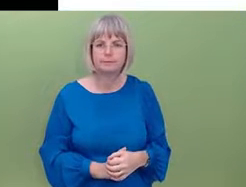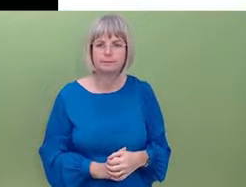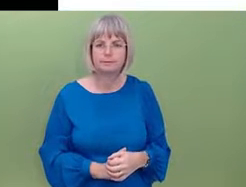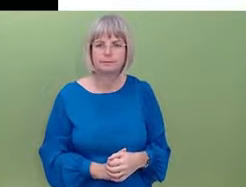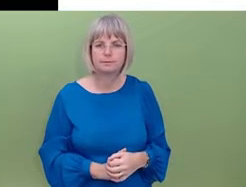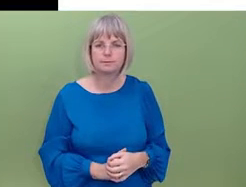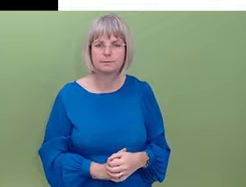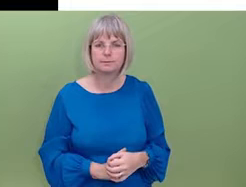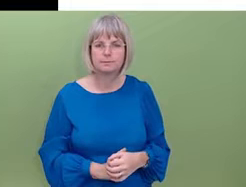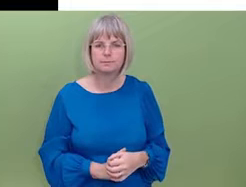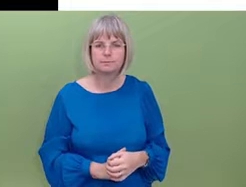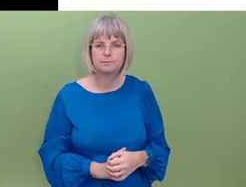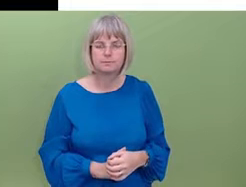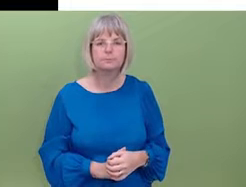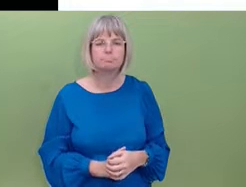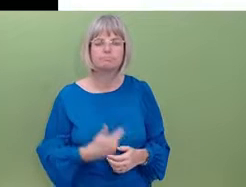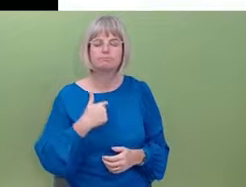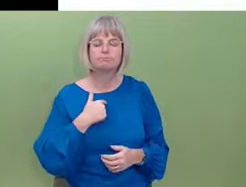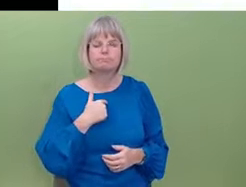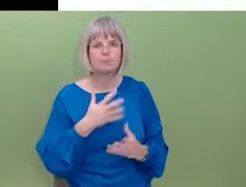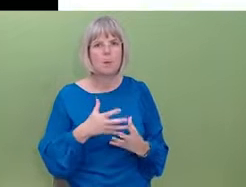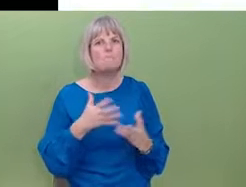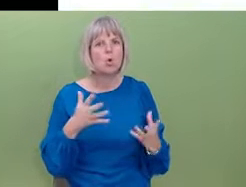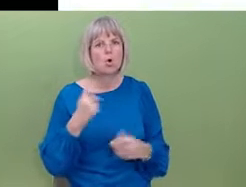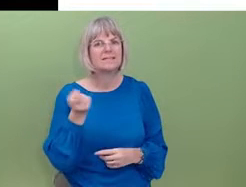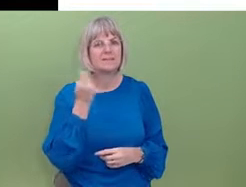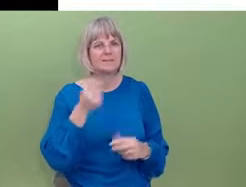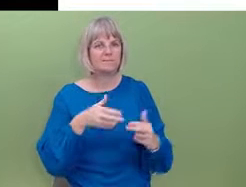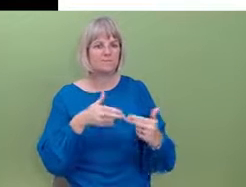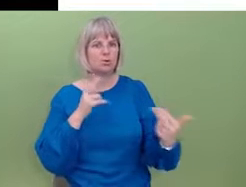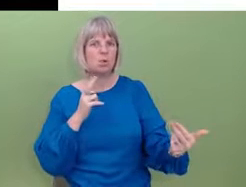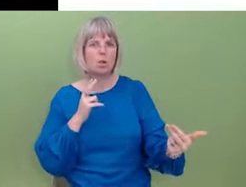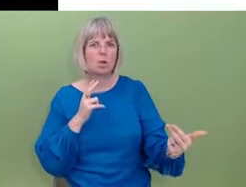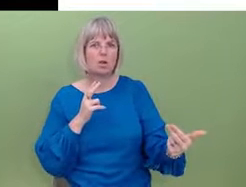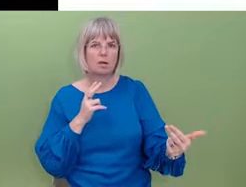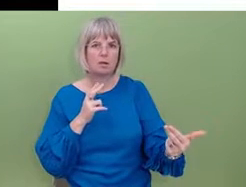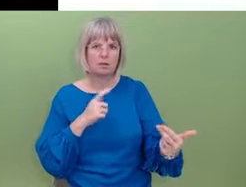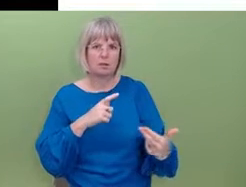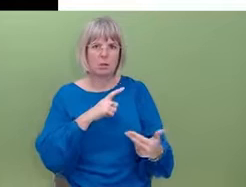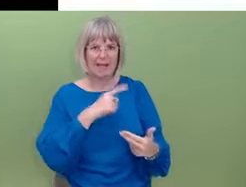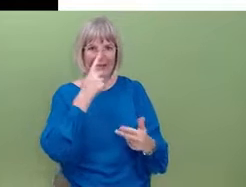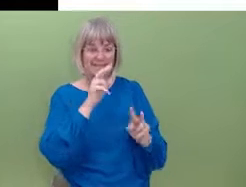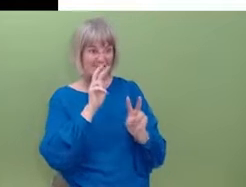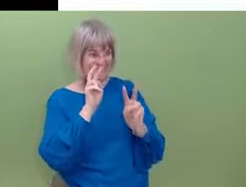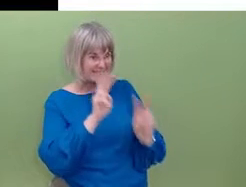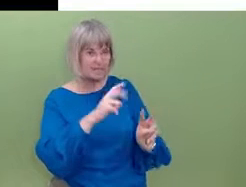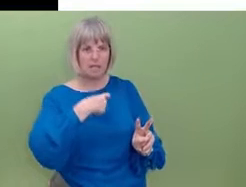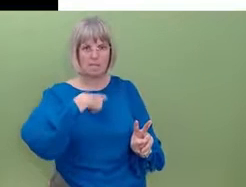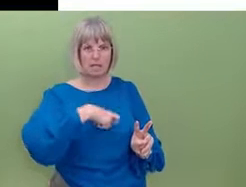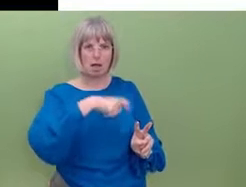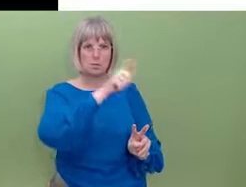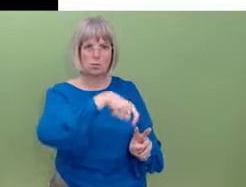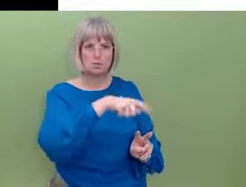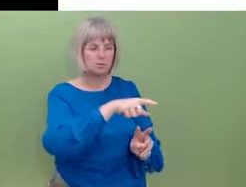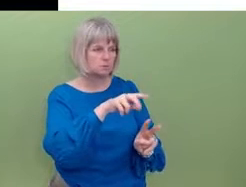We've had more success using video calls as we get to see the young person's presentation and pick up on any non-verbal